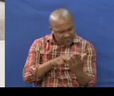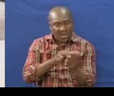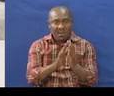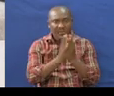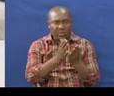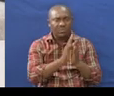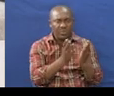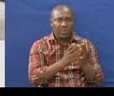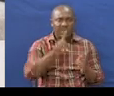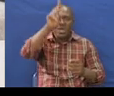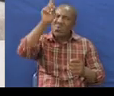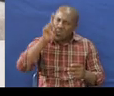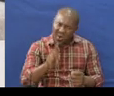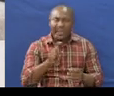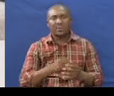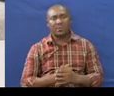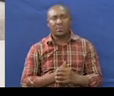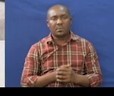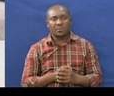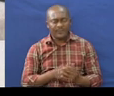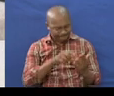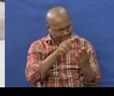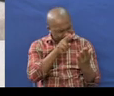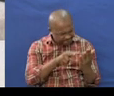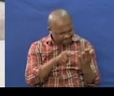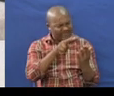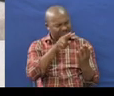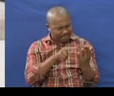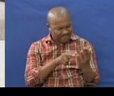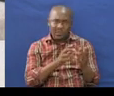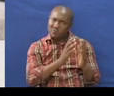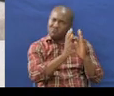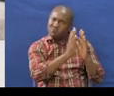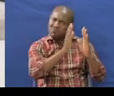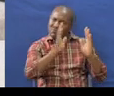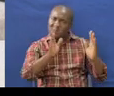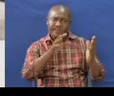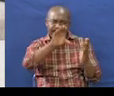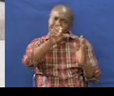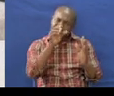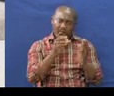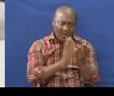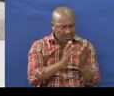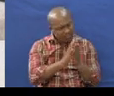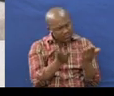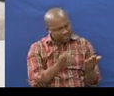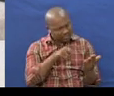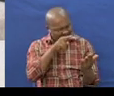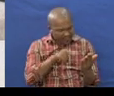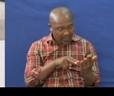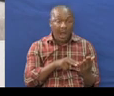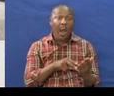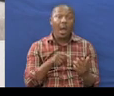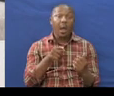Why do we need to read and read and read different written materials about the problem we want to study? It's